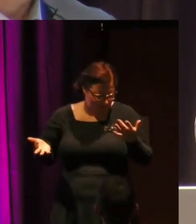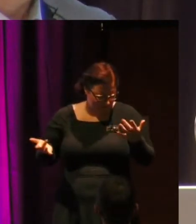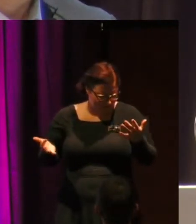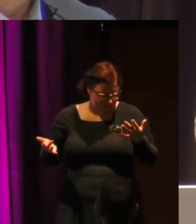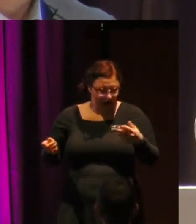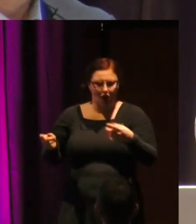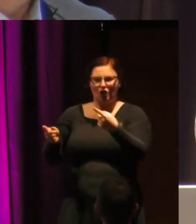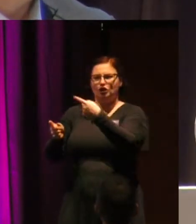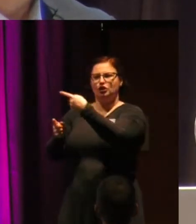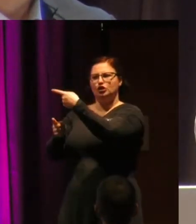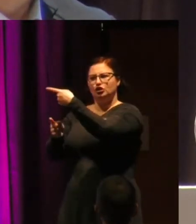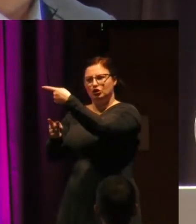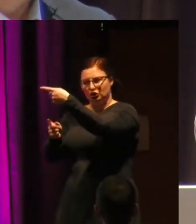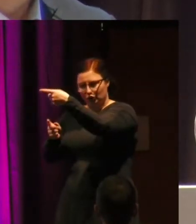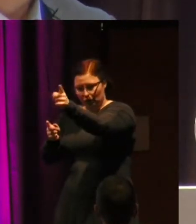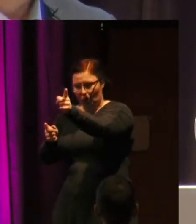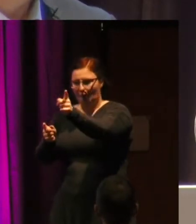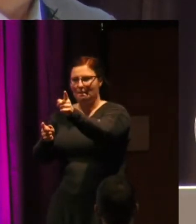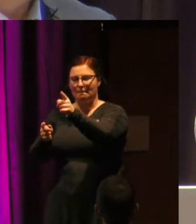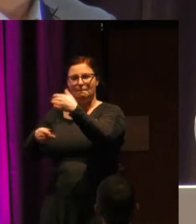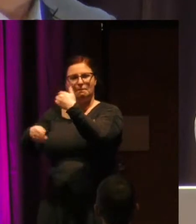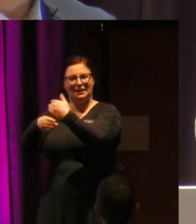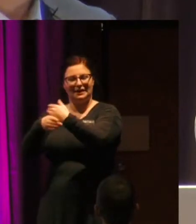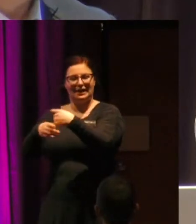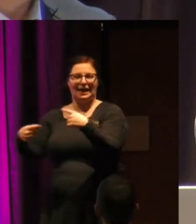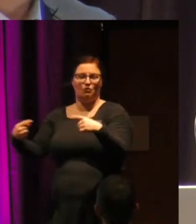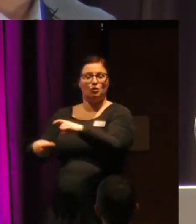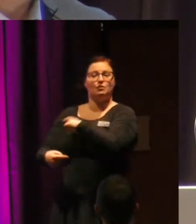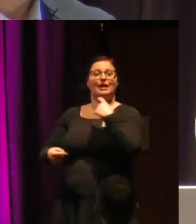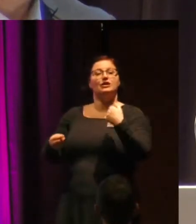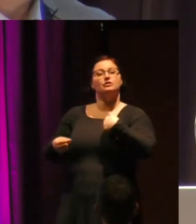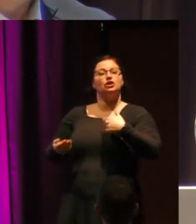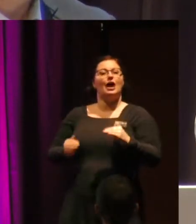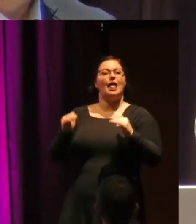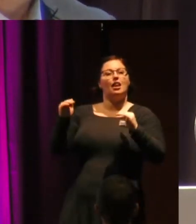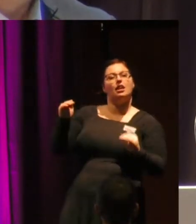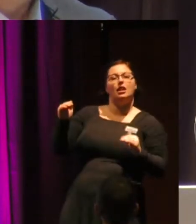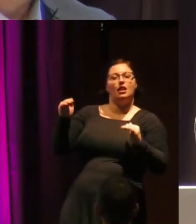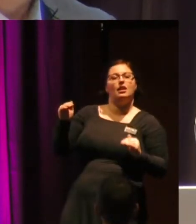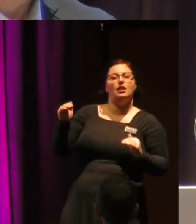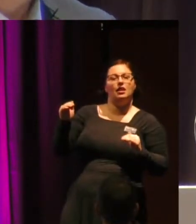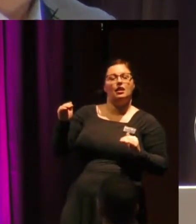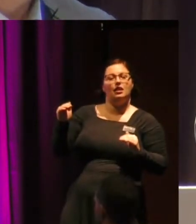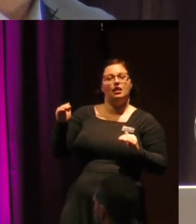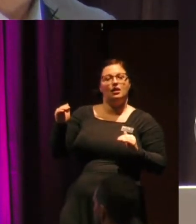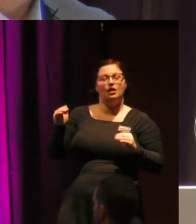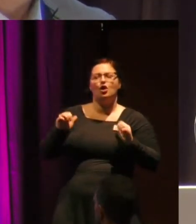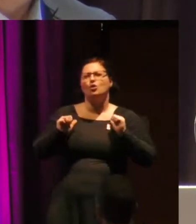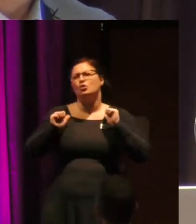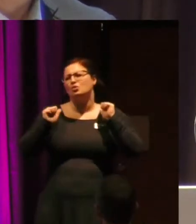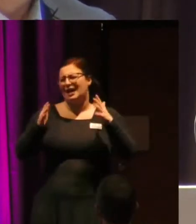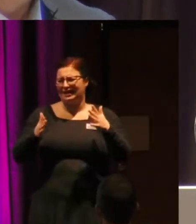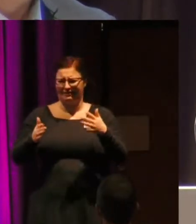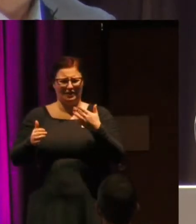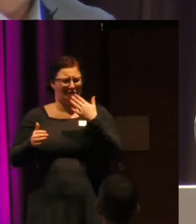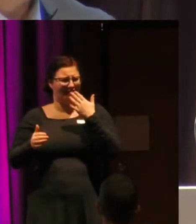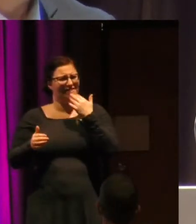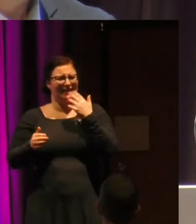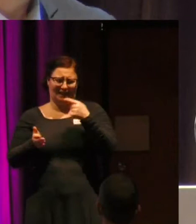they will act as me as a lower class or. And the abuse, of course, it looks different. I